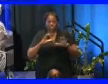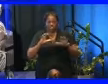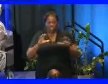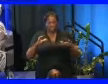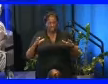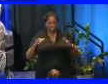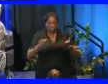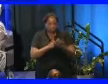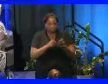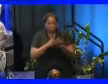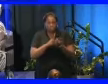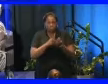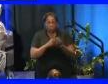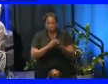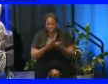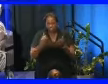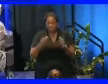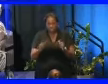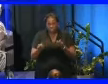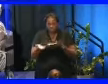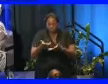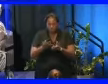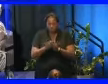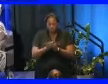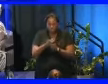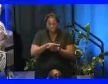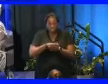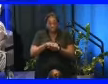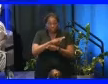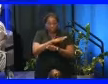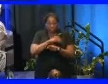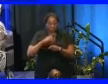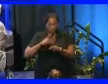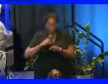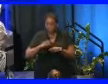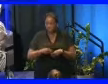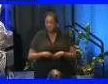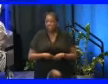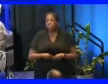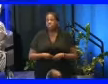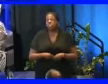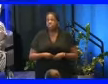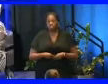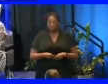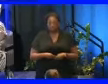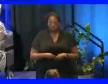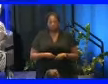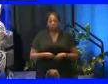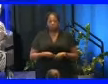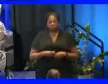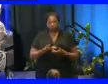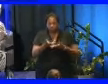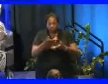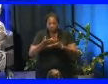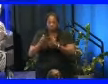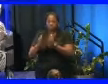and advocating and starting to work with our neighborhood boards, you know, working with getting to know our